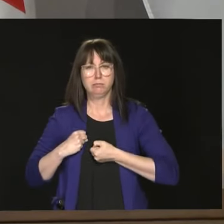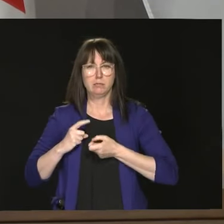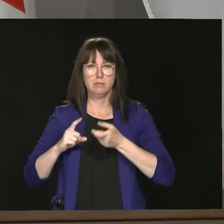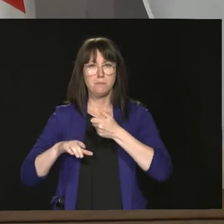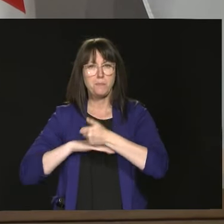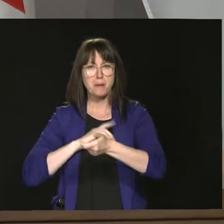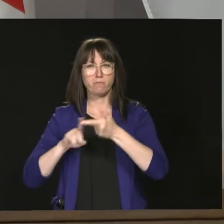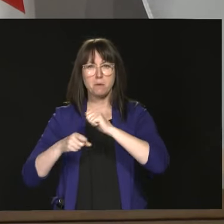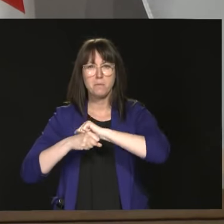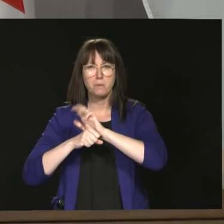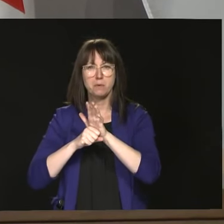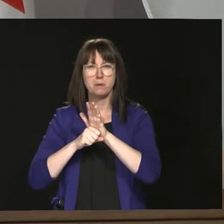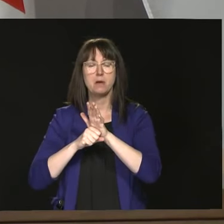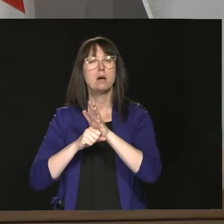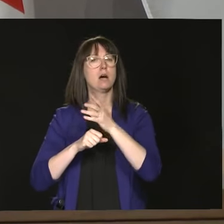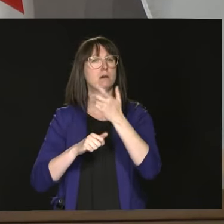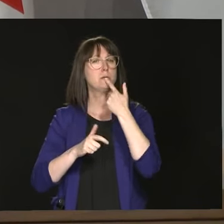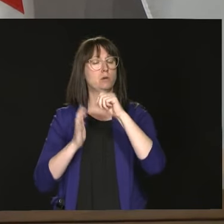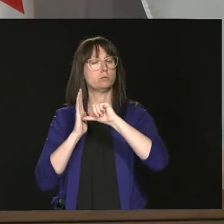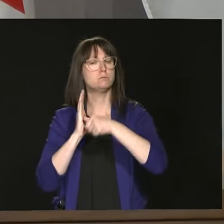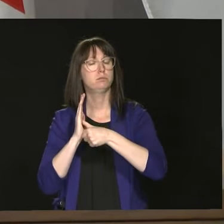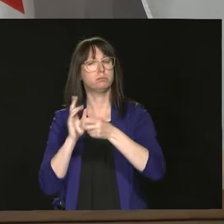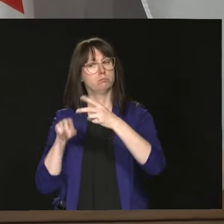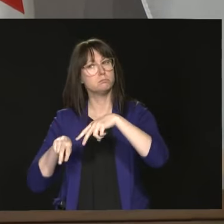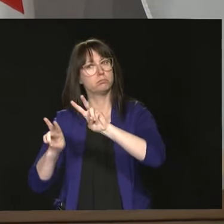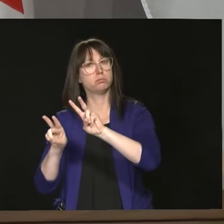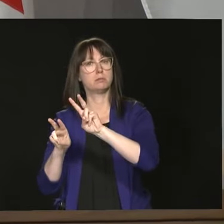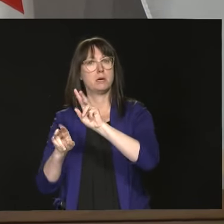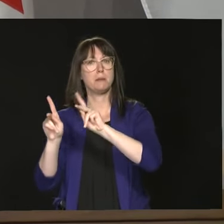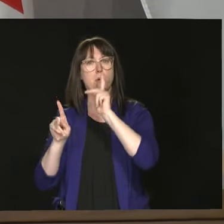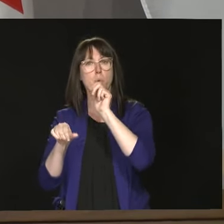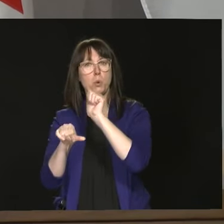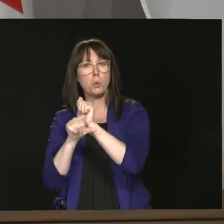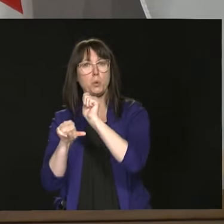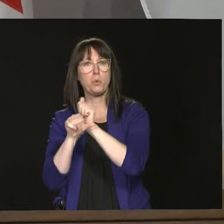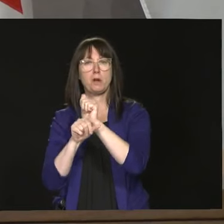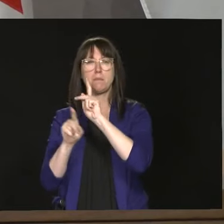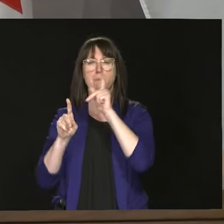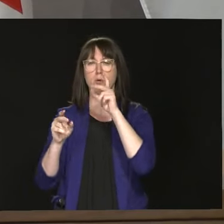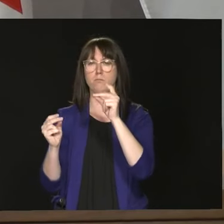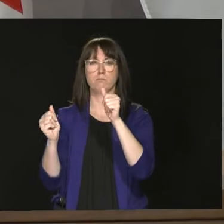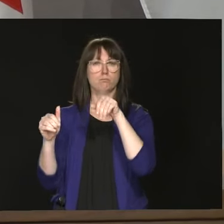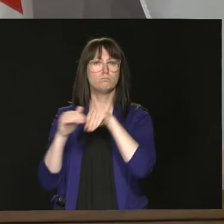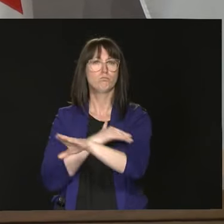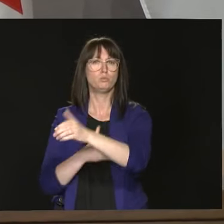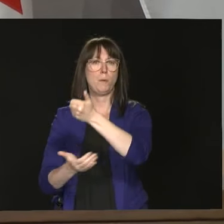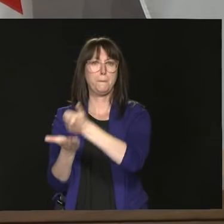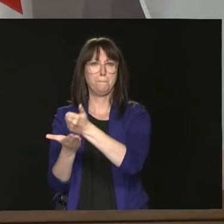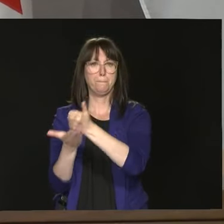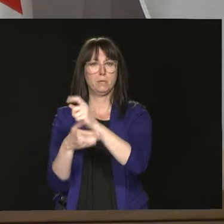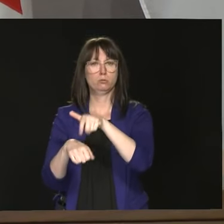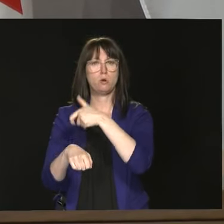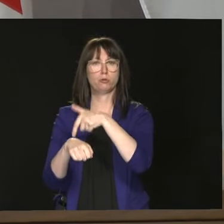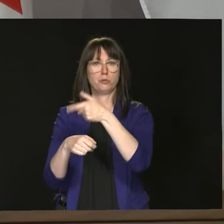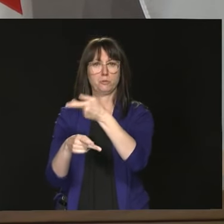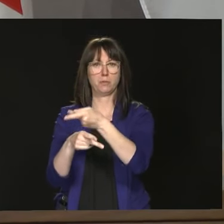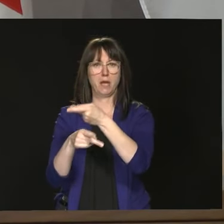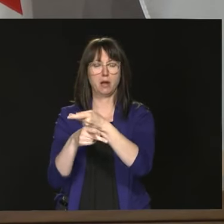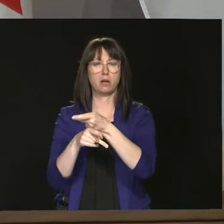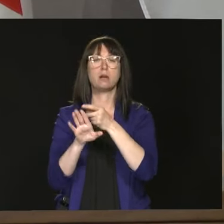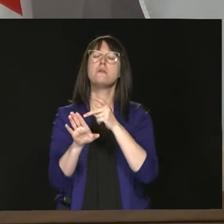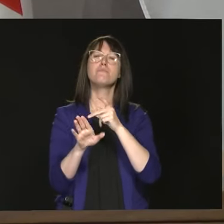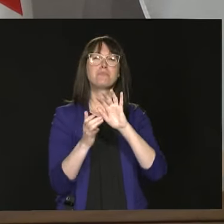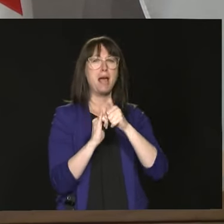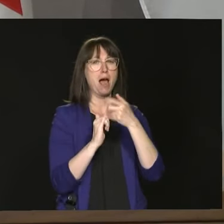of those who have endured and those who have rushed in to help. I'd like to do this in a personal story shared with one of my